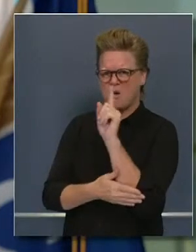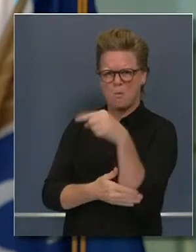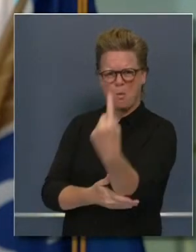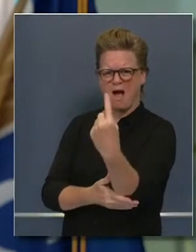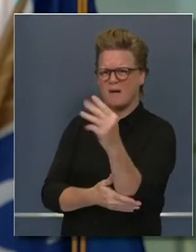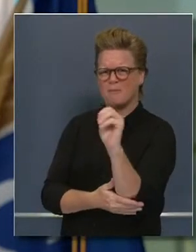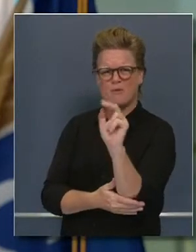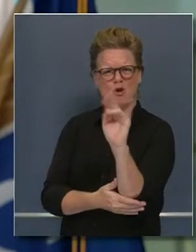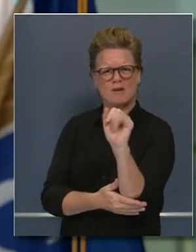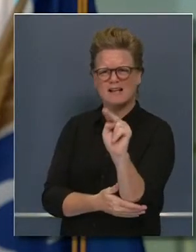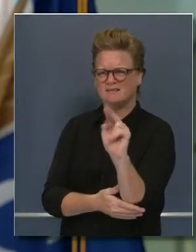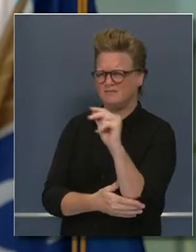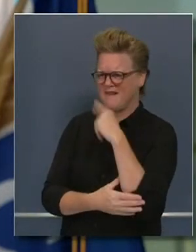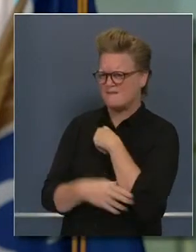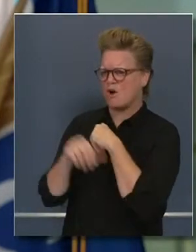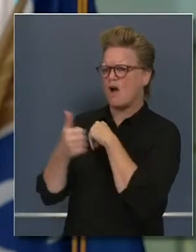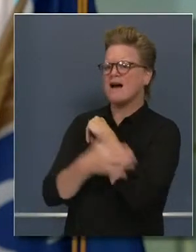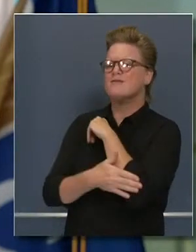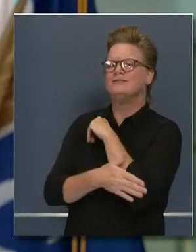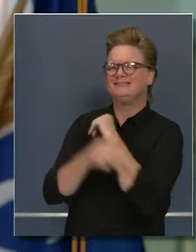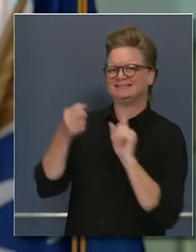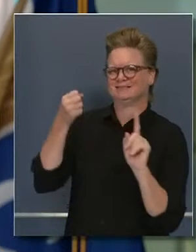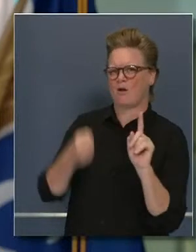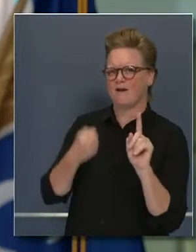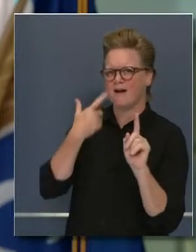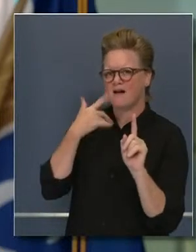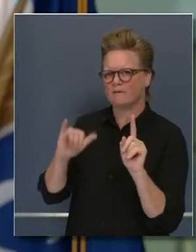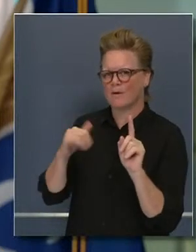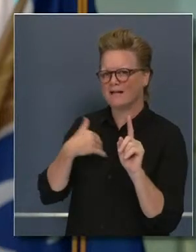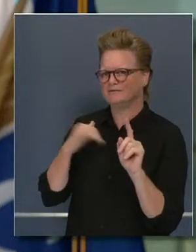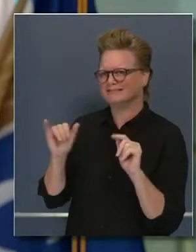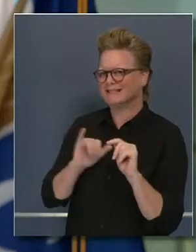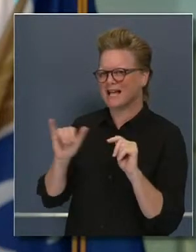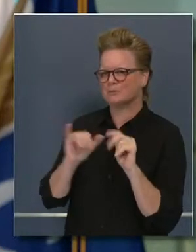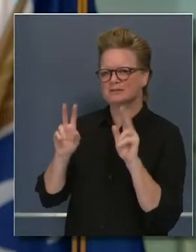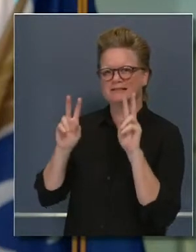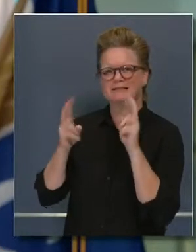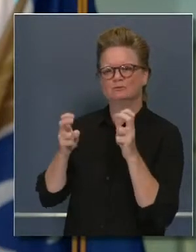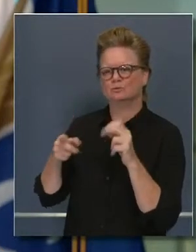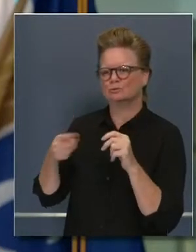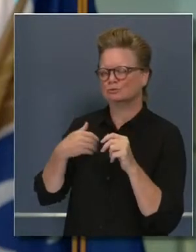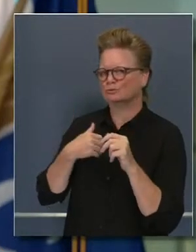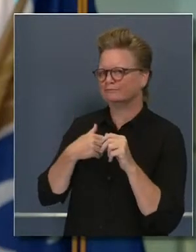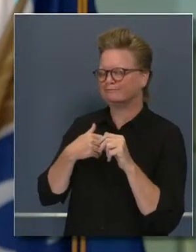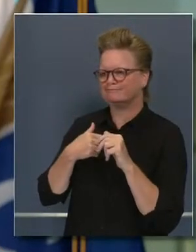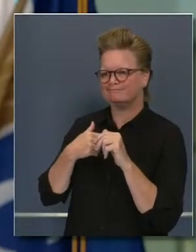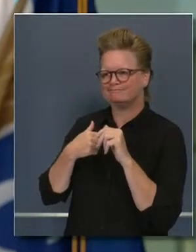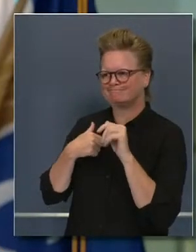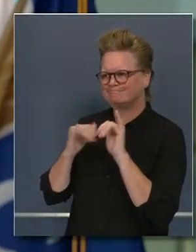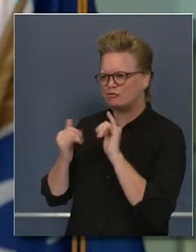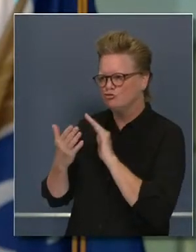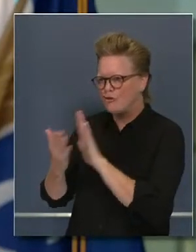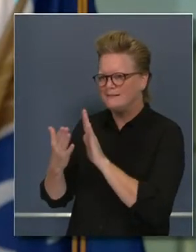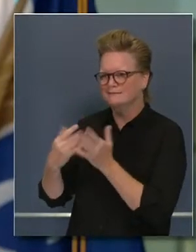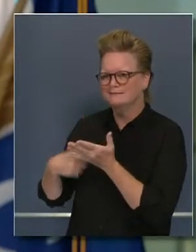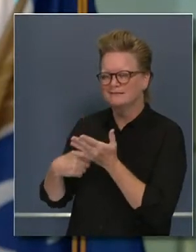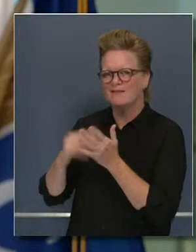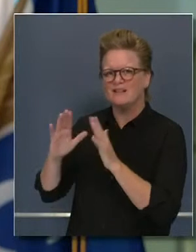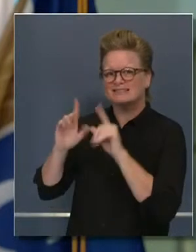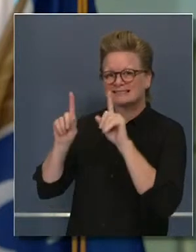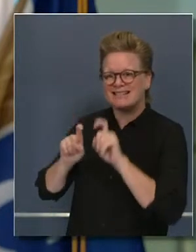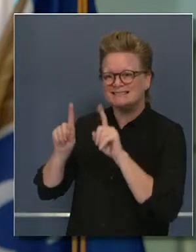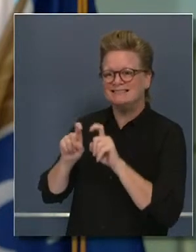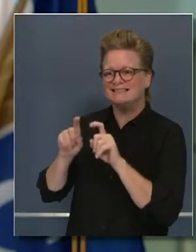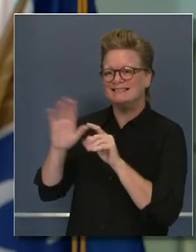large county in Southern California, San Diego, about looking at exactly testing data and testing information that